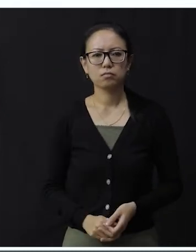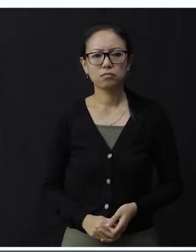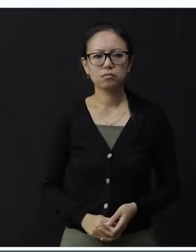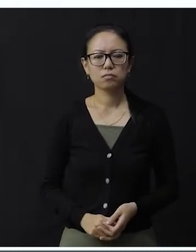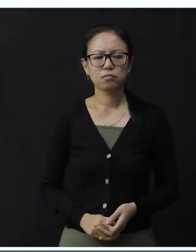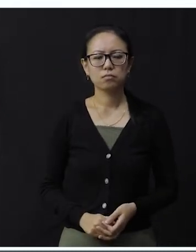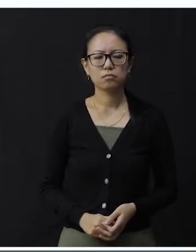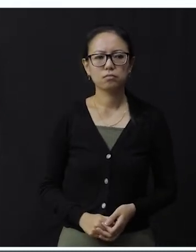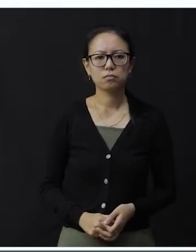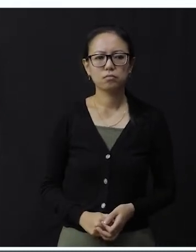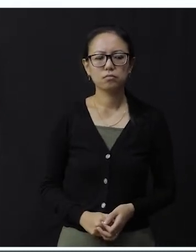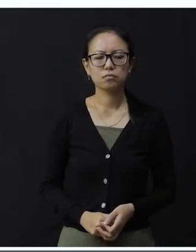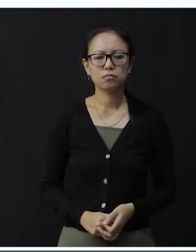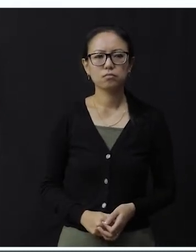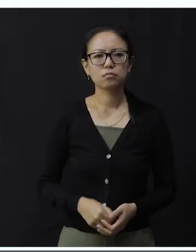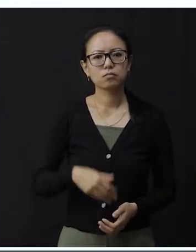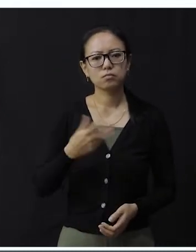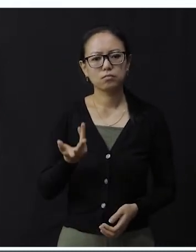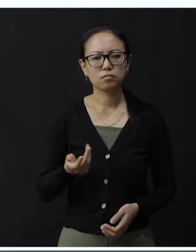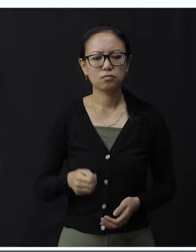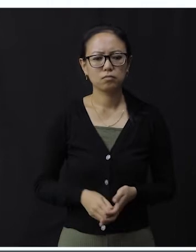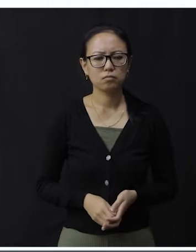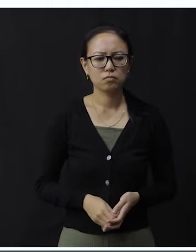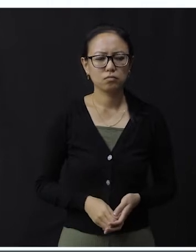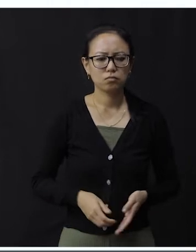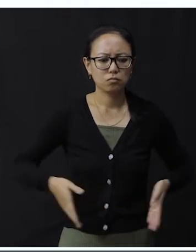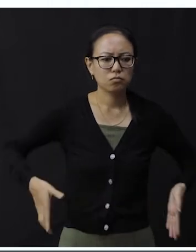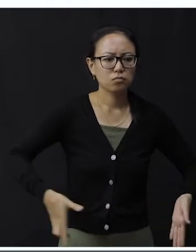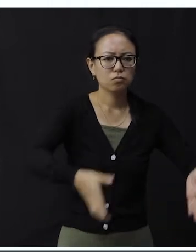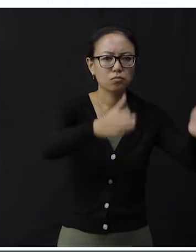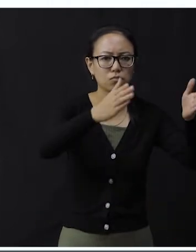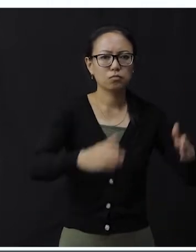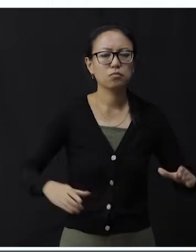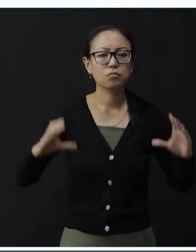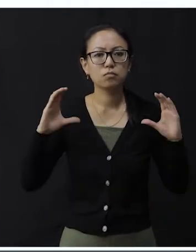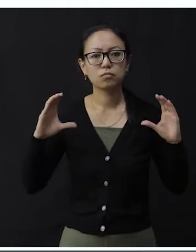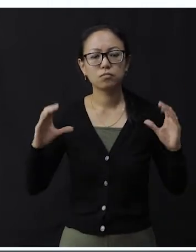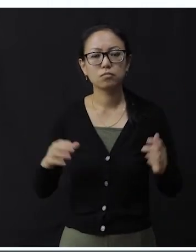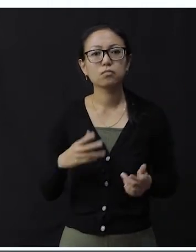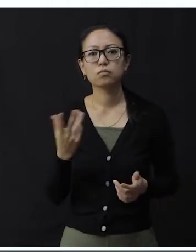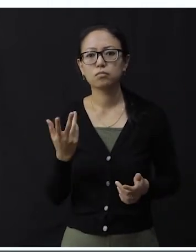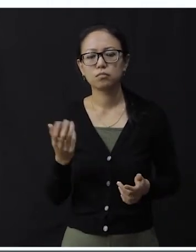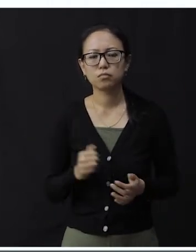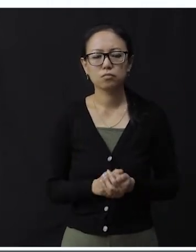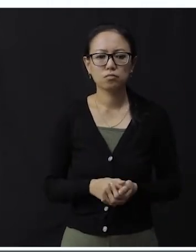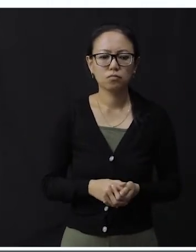And we will be discussing about the road safety measures. What are the safety rules that we should have to